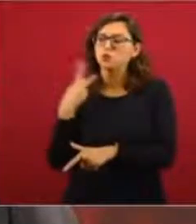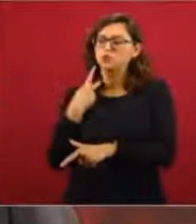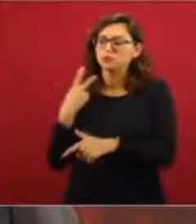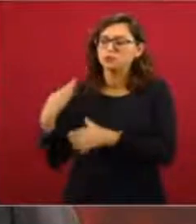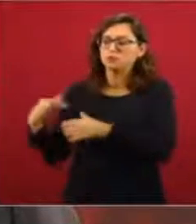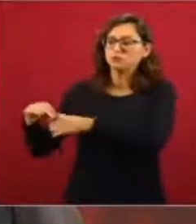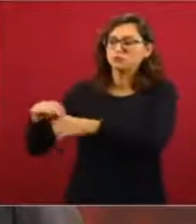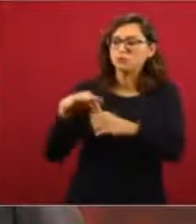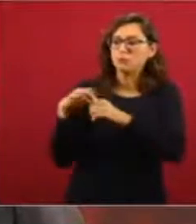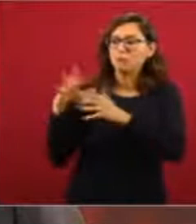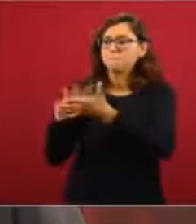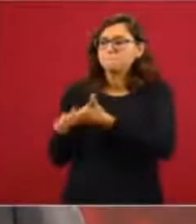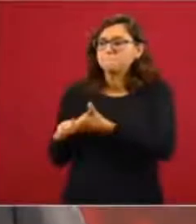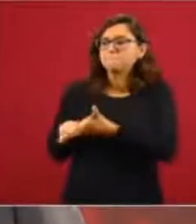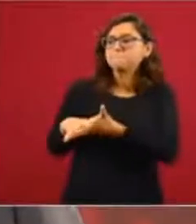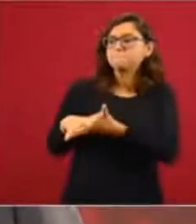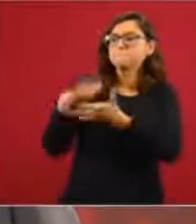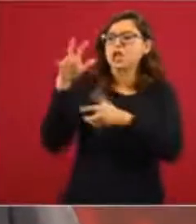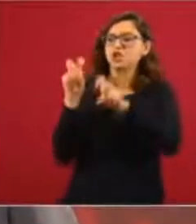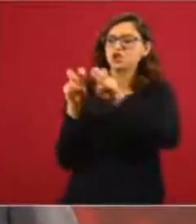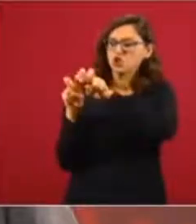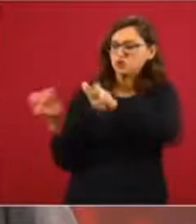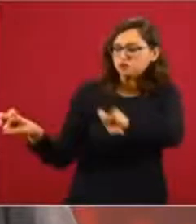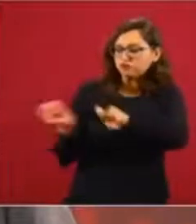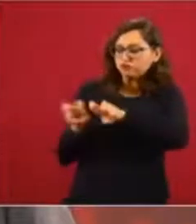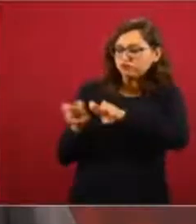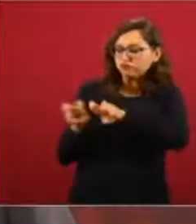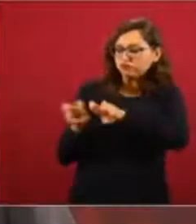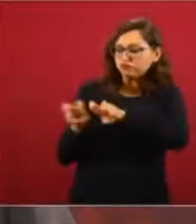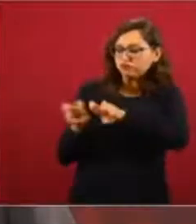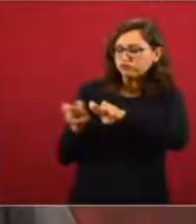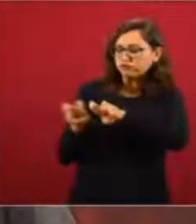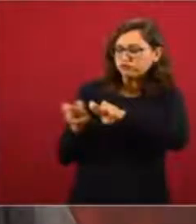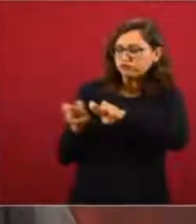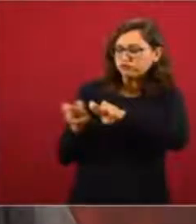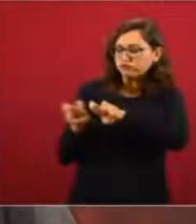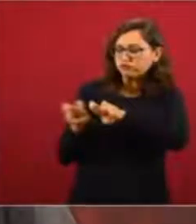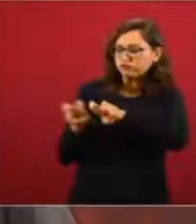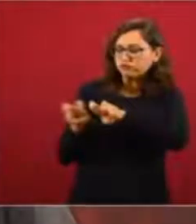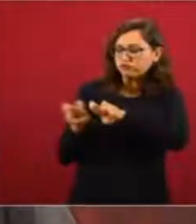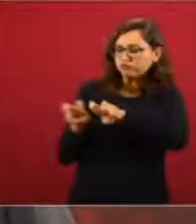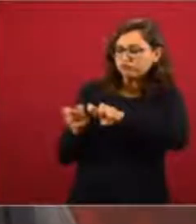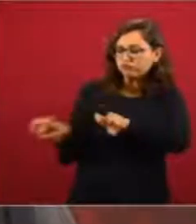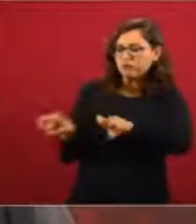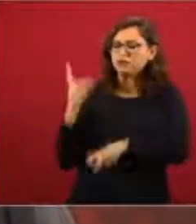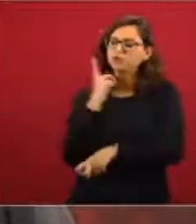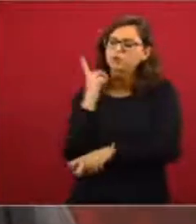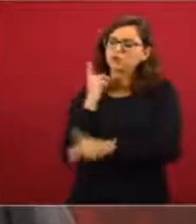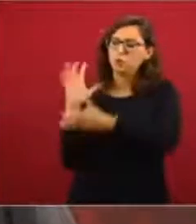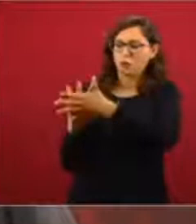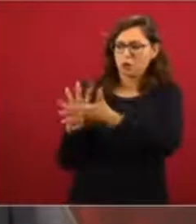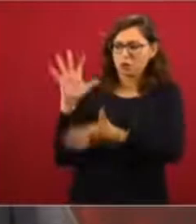escaños, que tiene más diputados. or they have more deputies.